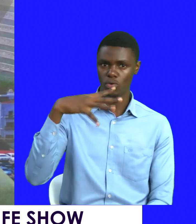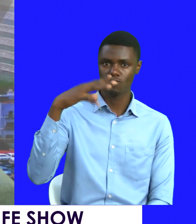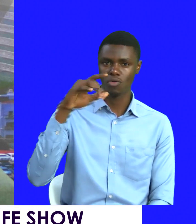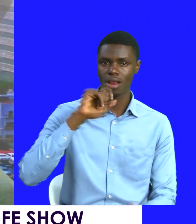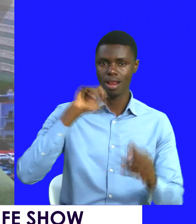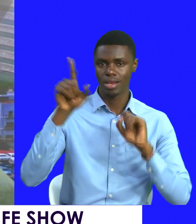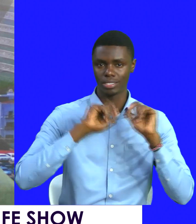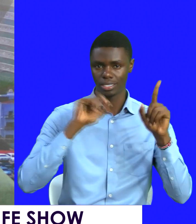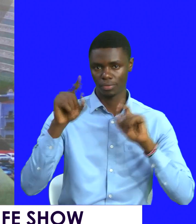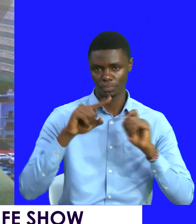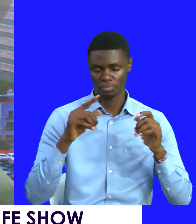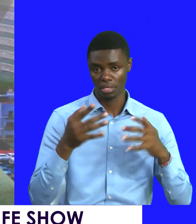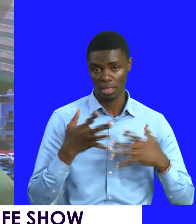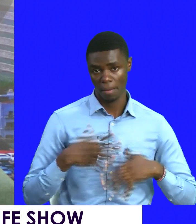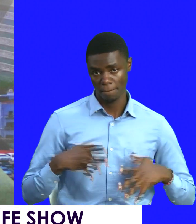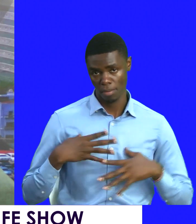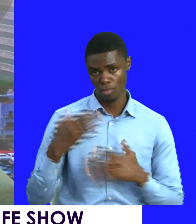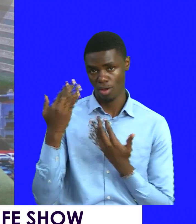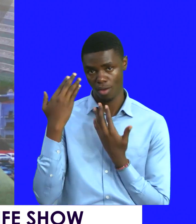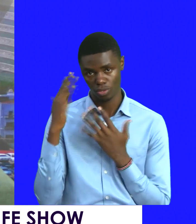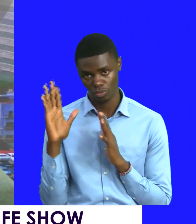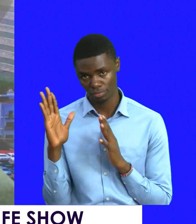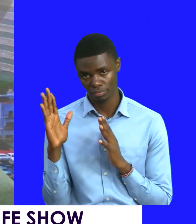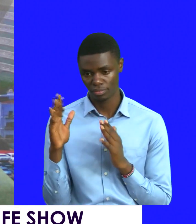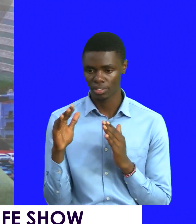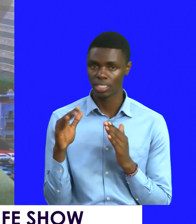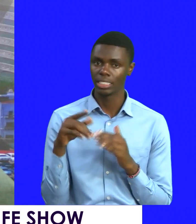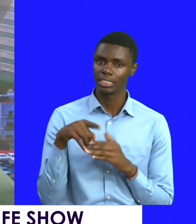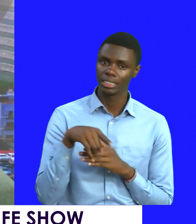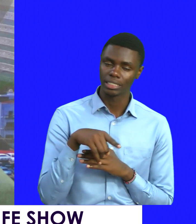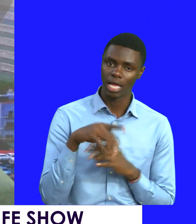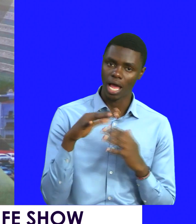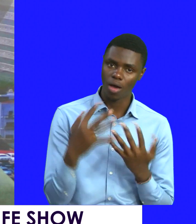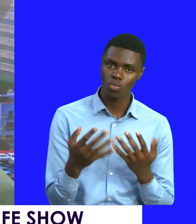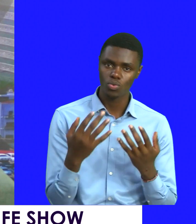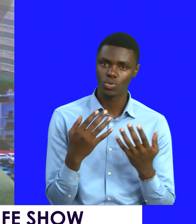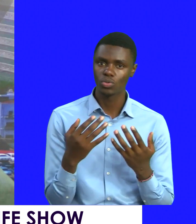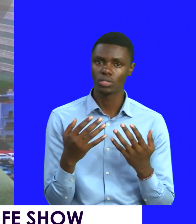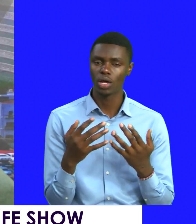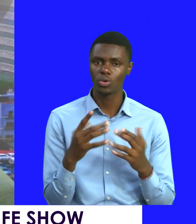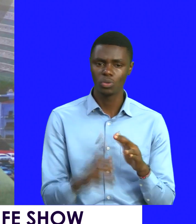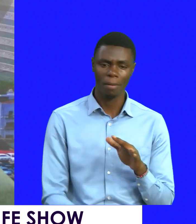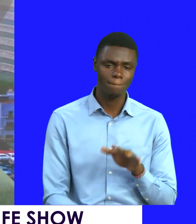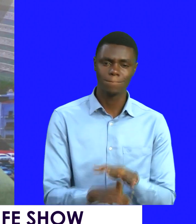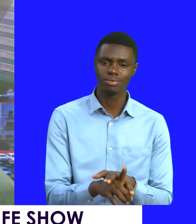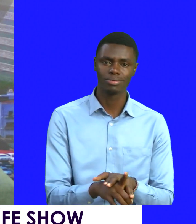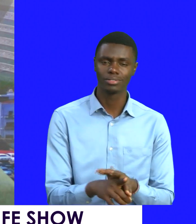don't realize that the more you bring out toxic